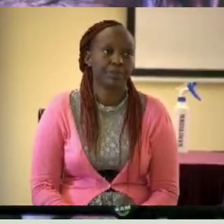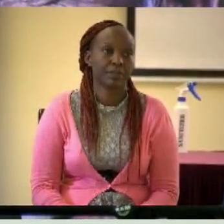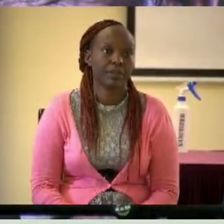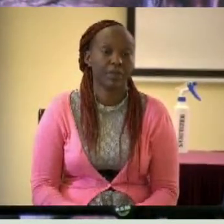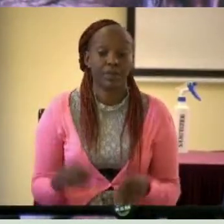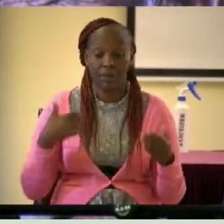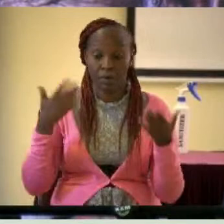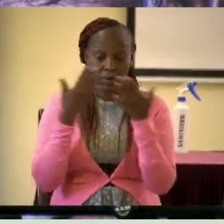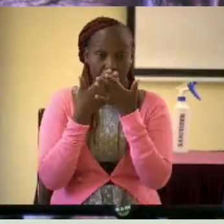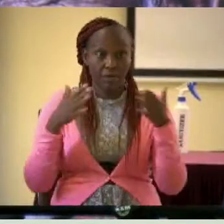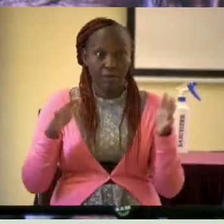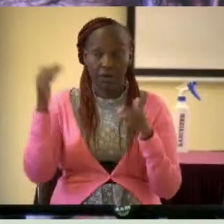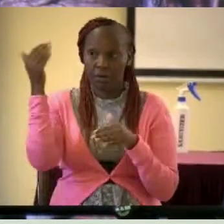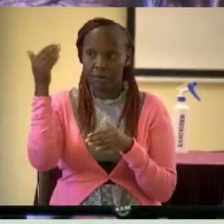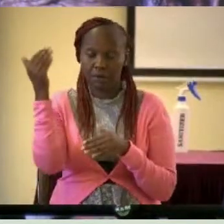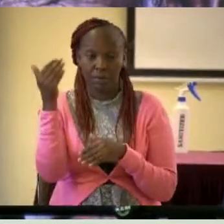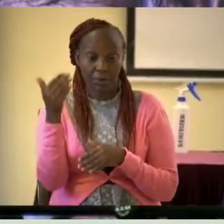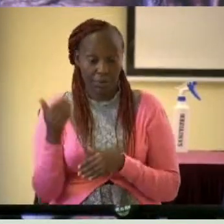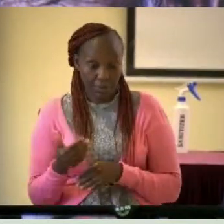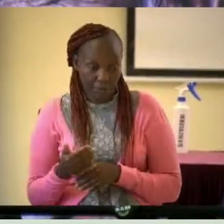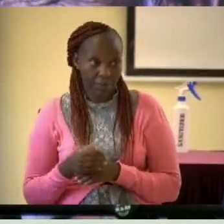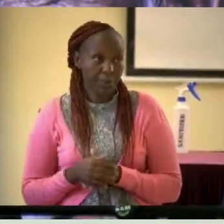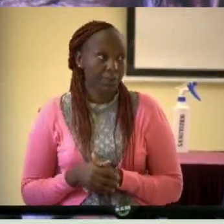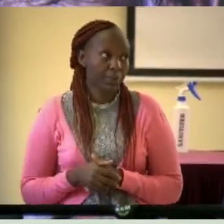Having said that,